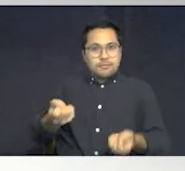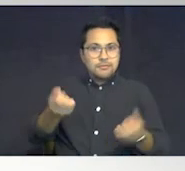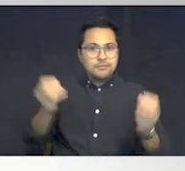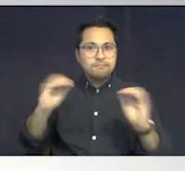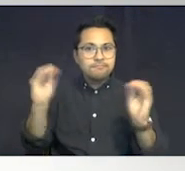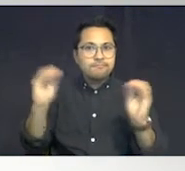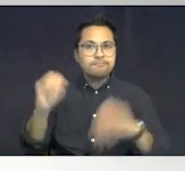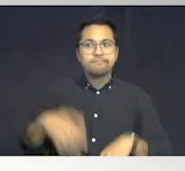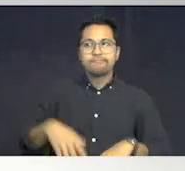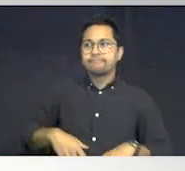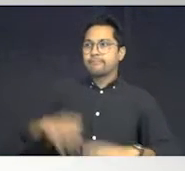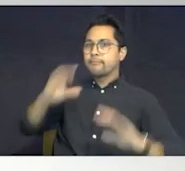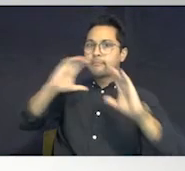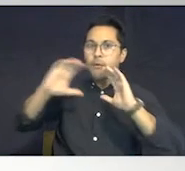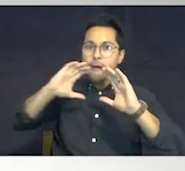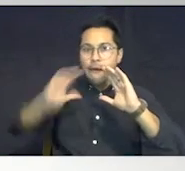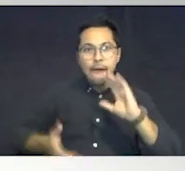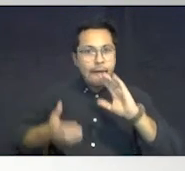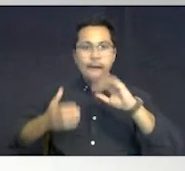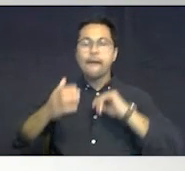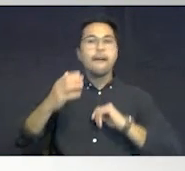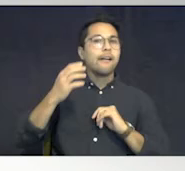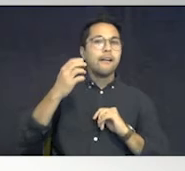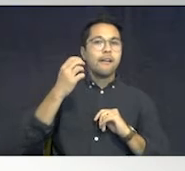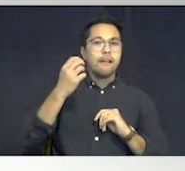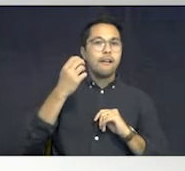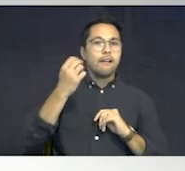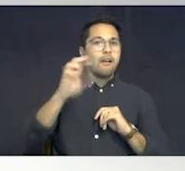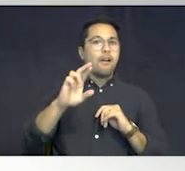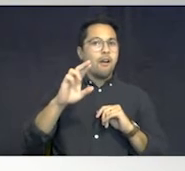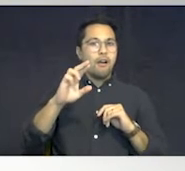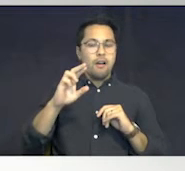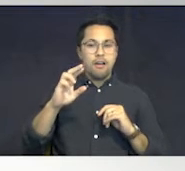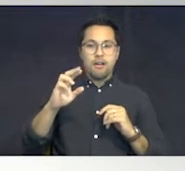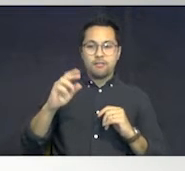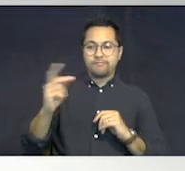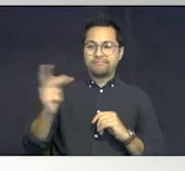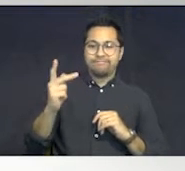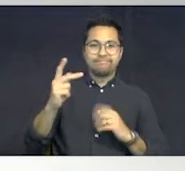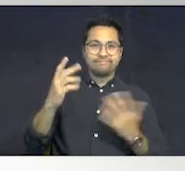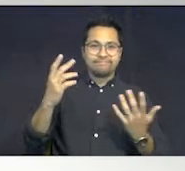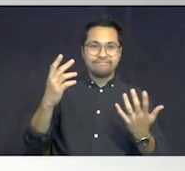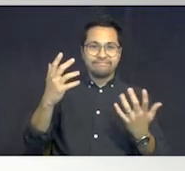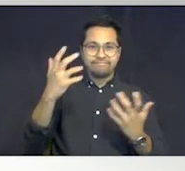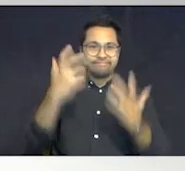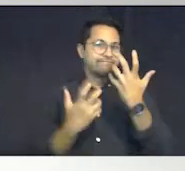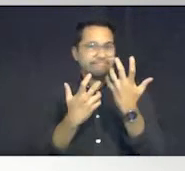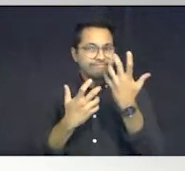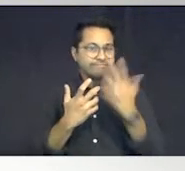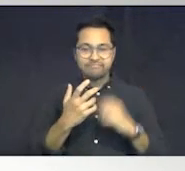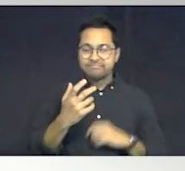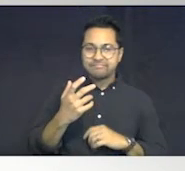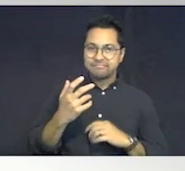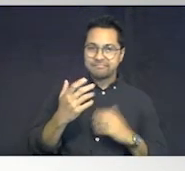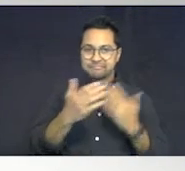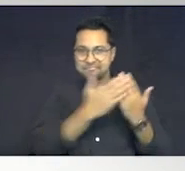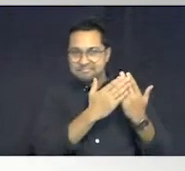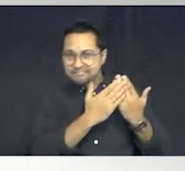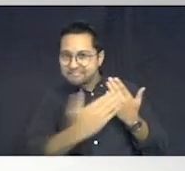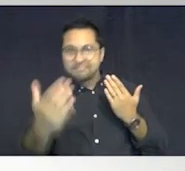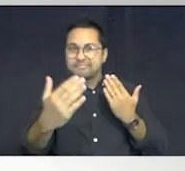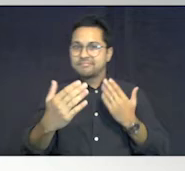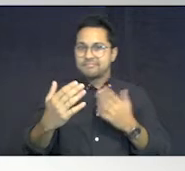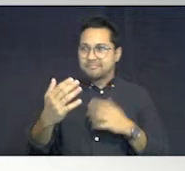in communication. We're arrived at an impasse, and we no longer trust the educators